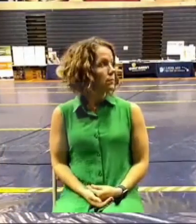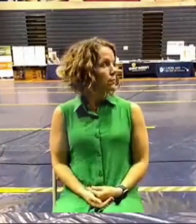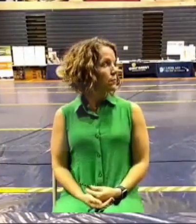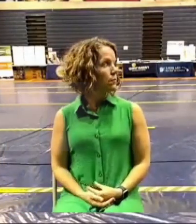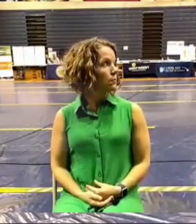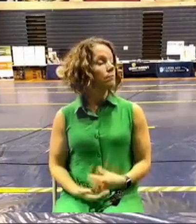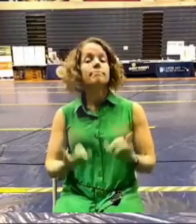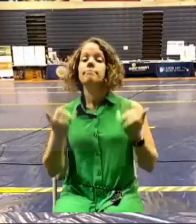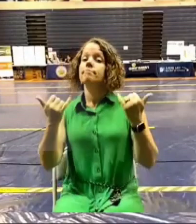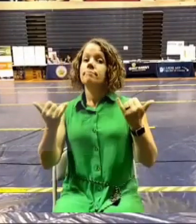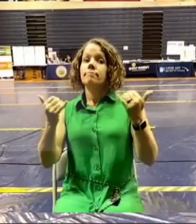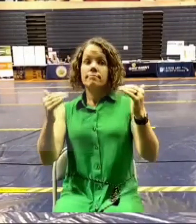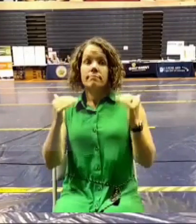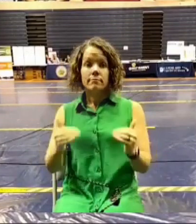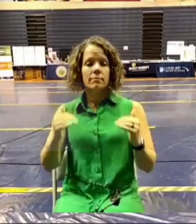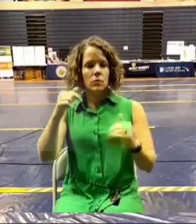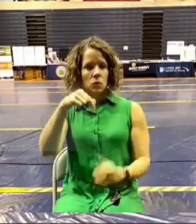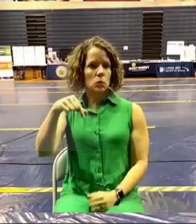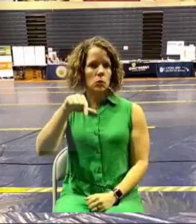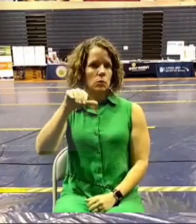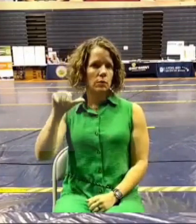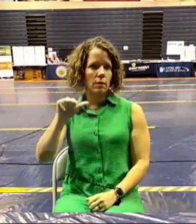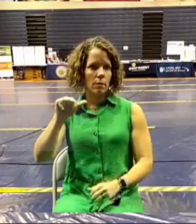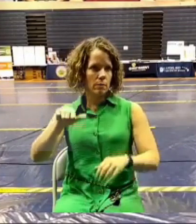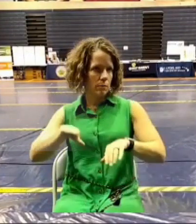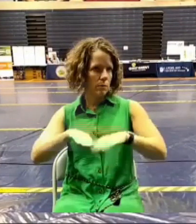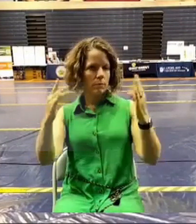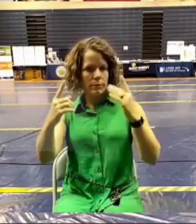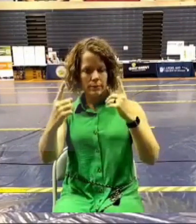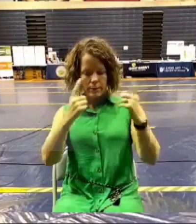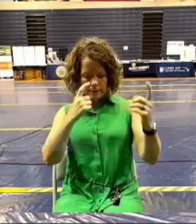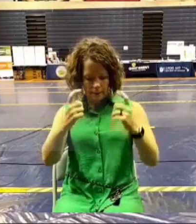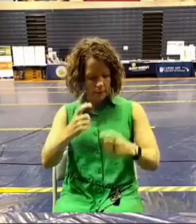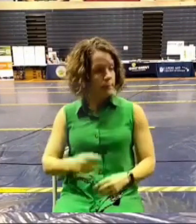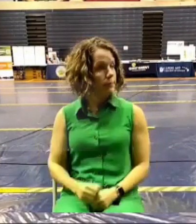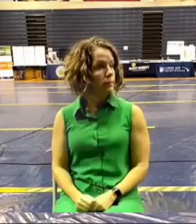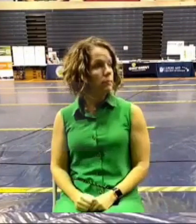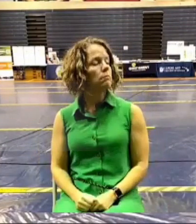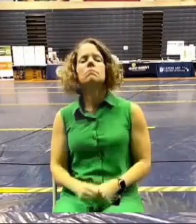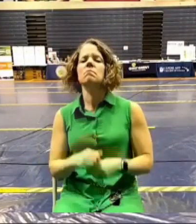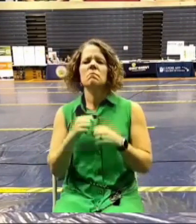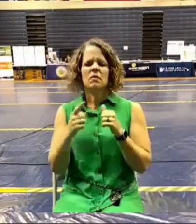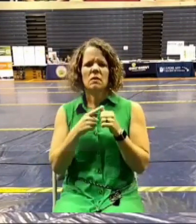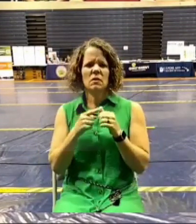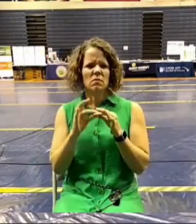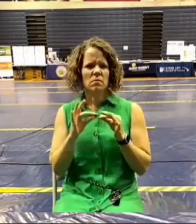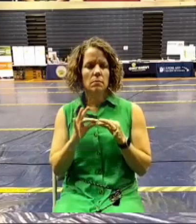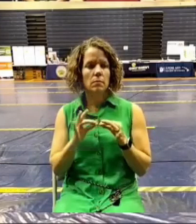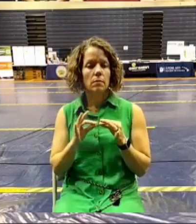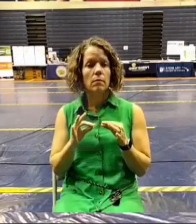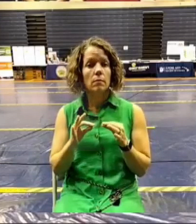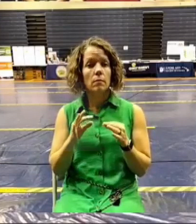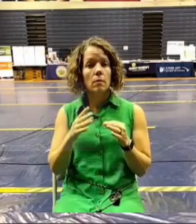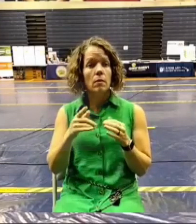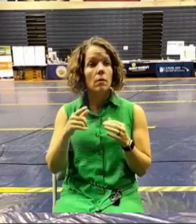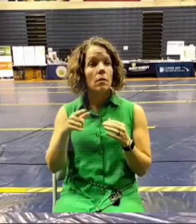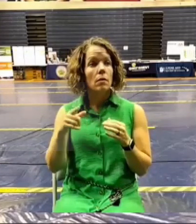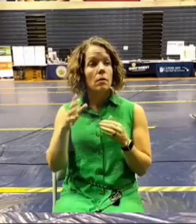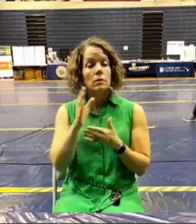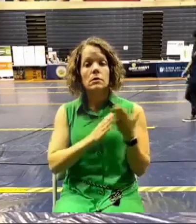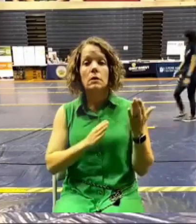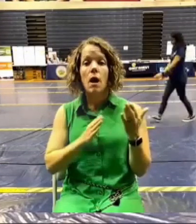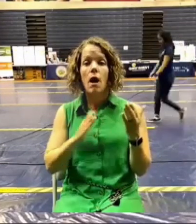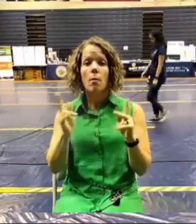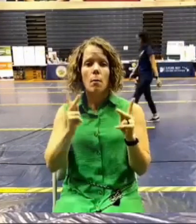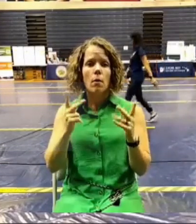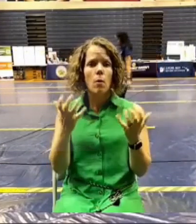So I think we're going to start taking questions, but I wanted to answer two things before we get started. Shipping the debris off of Maui is not